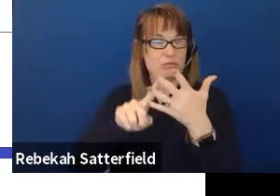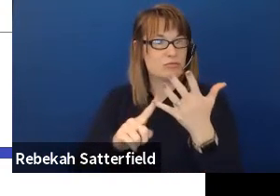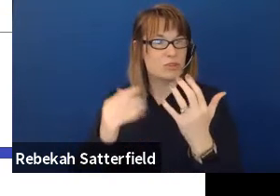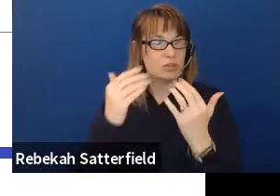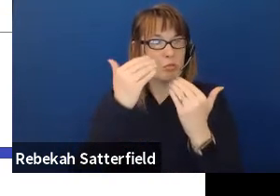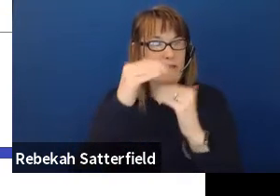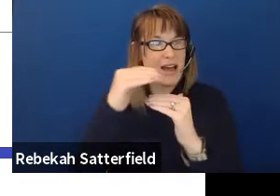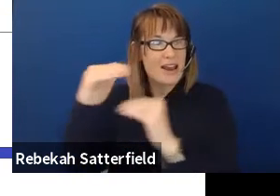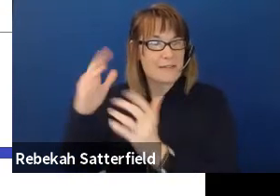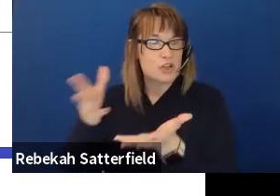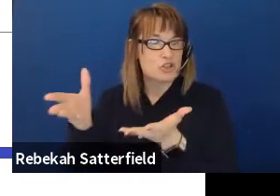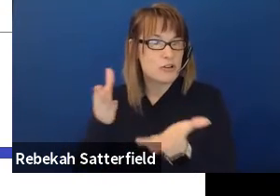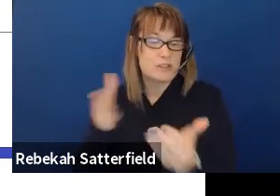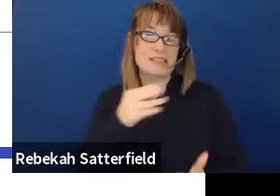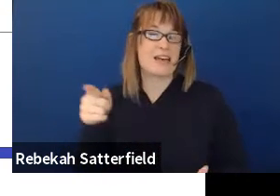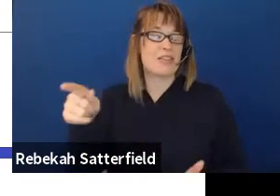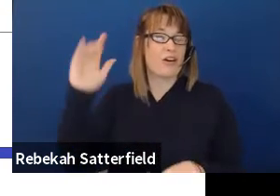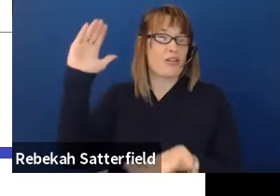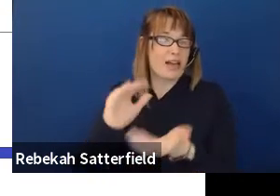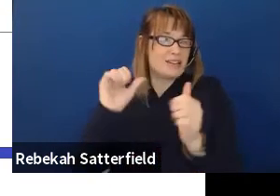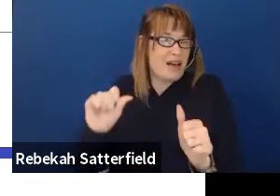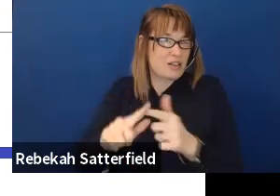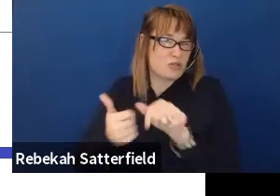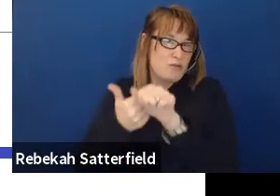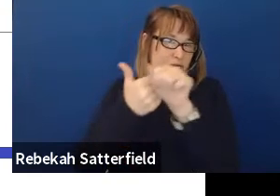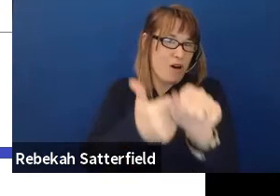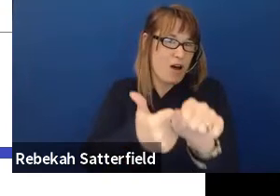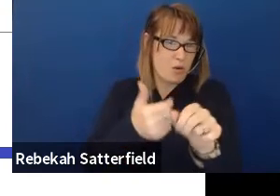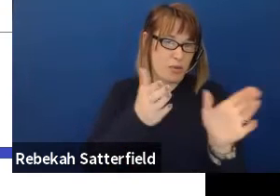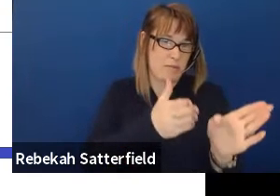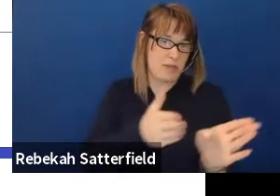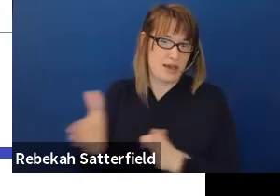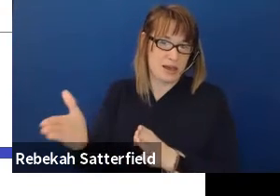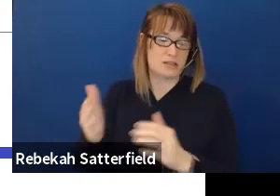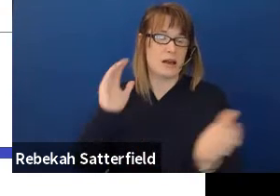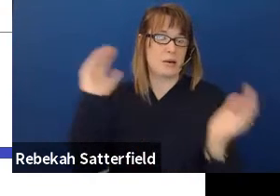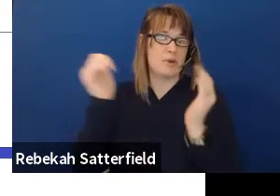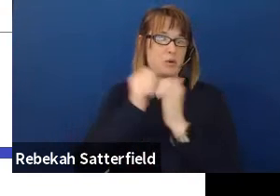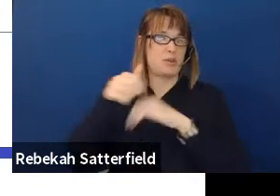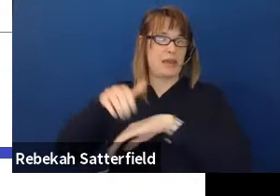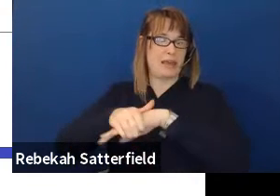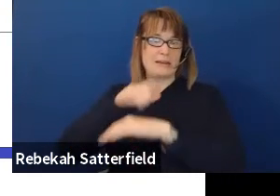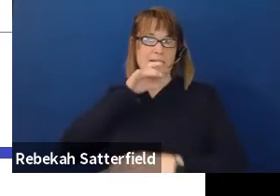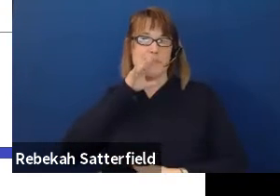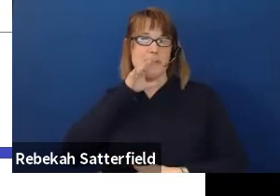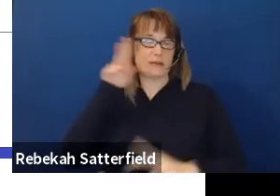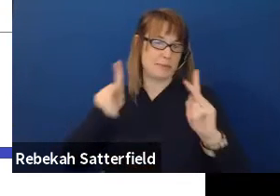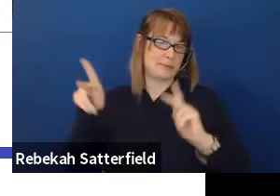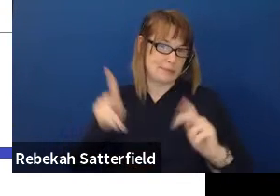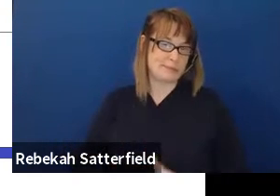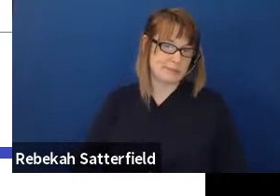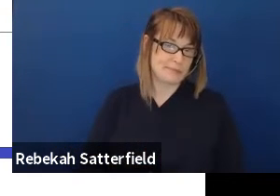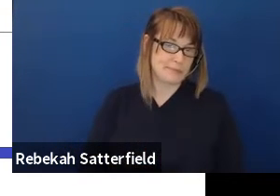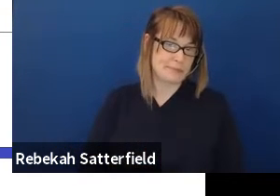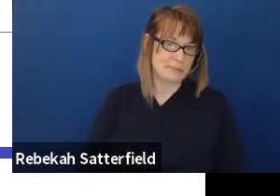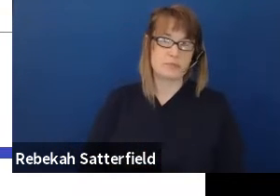are less likely to adhere to healthcare plans than their English-speaking counterparts.